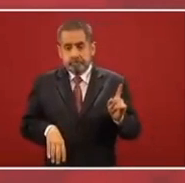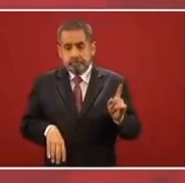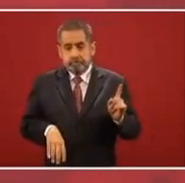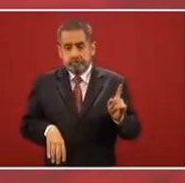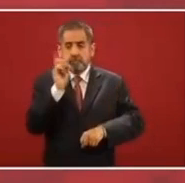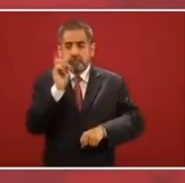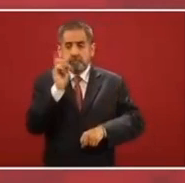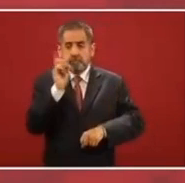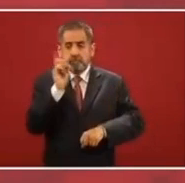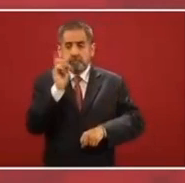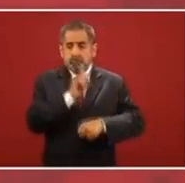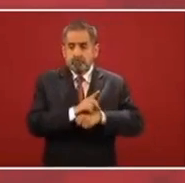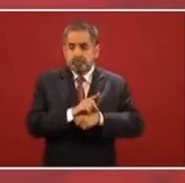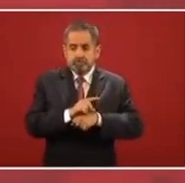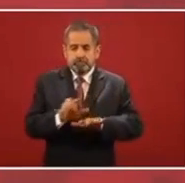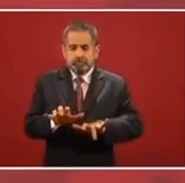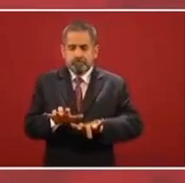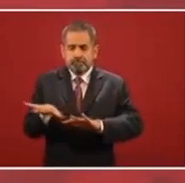one day.